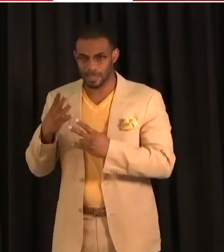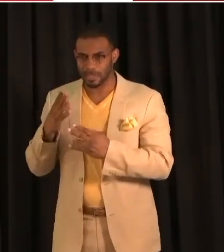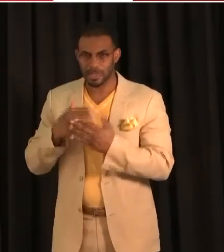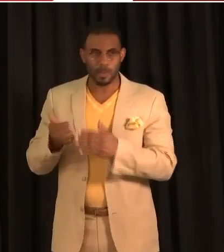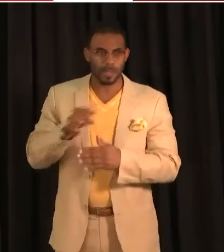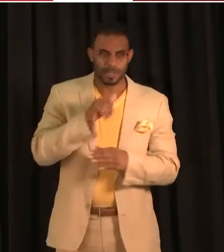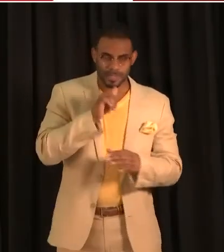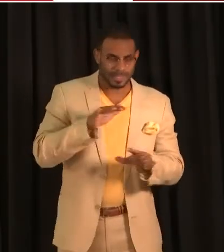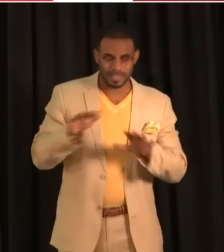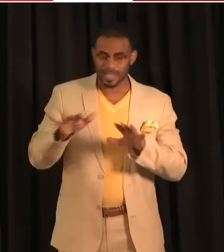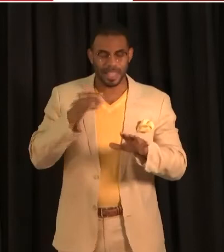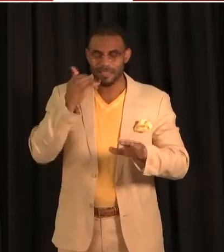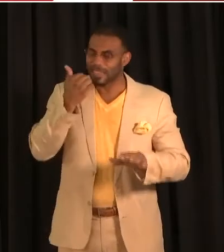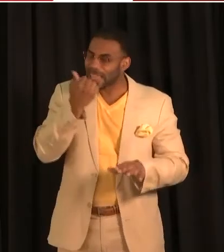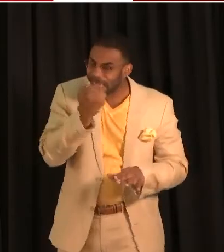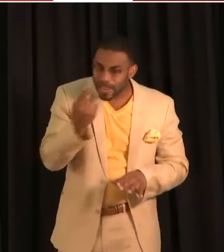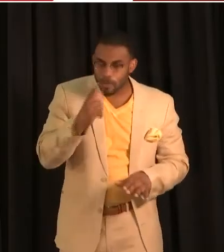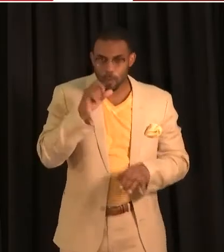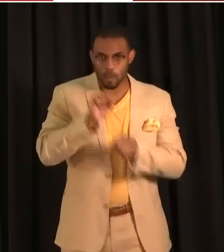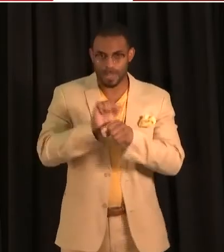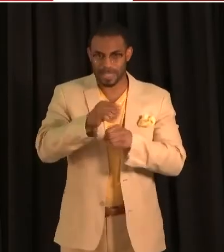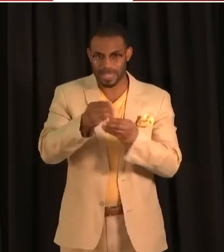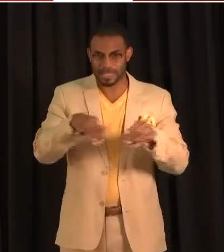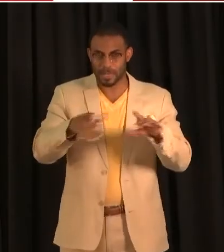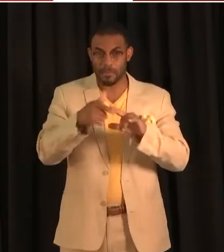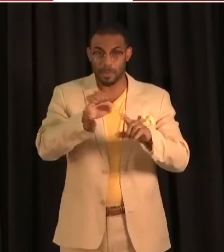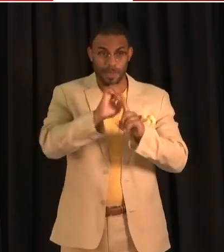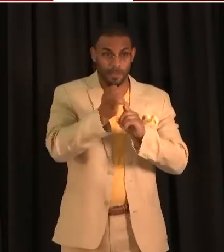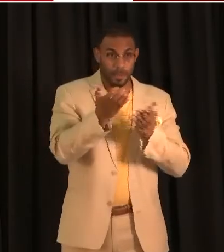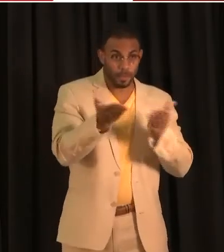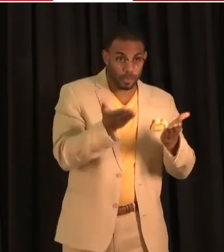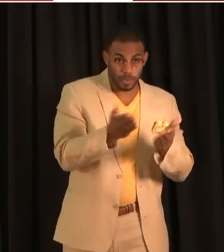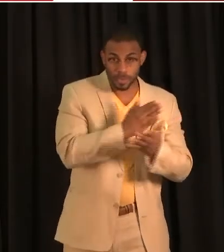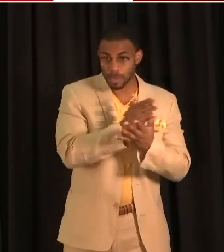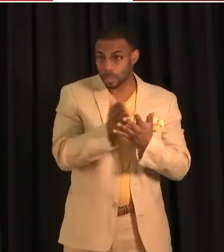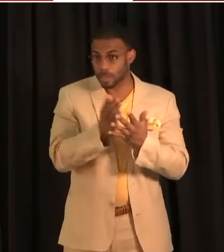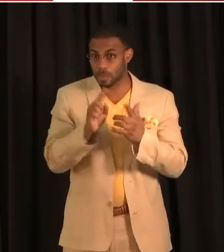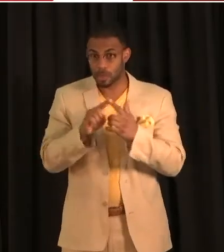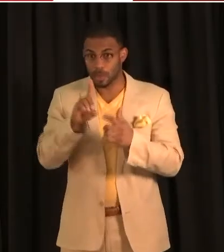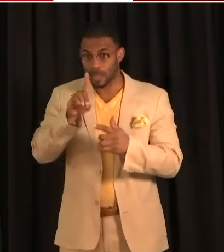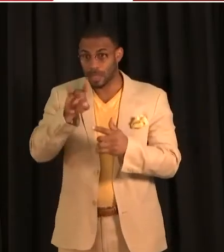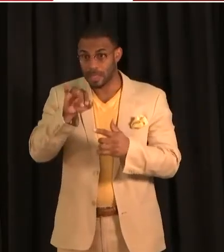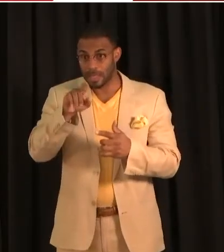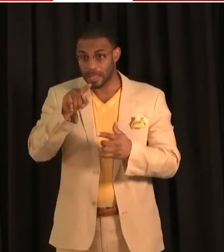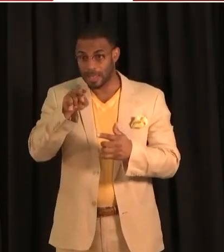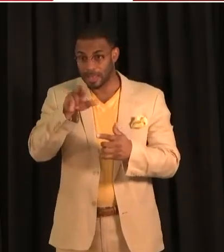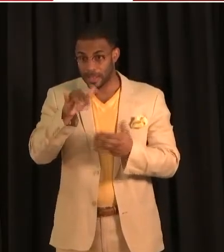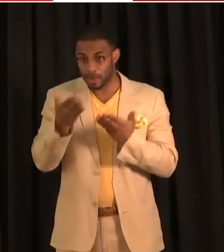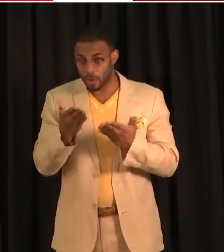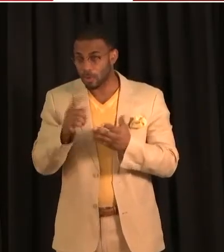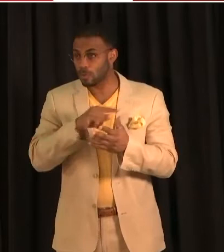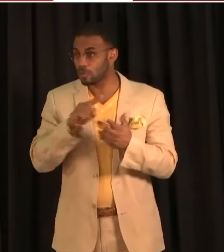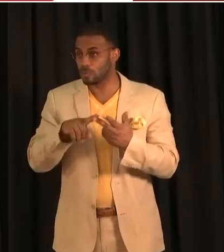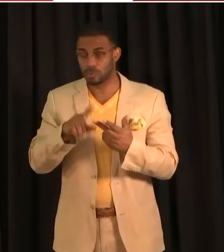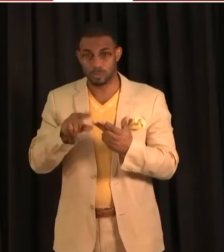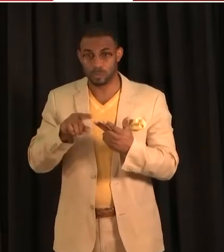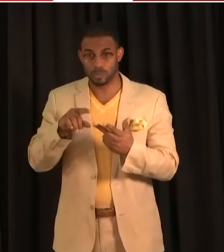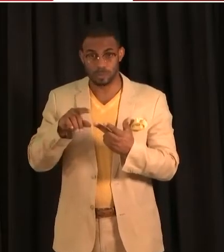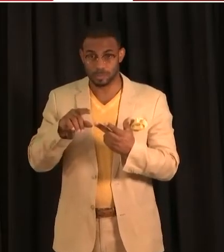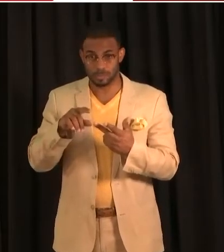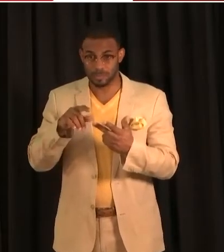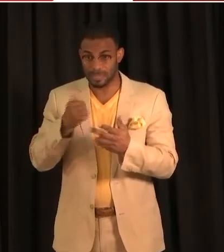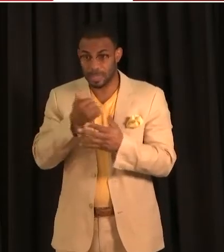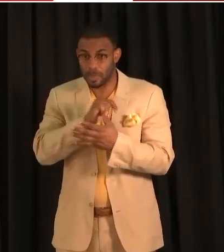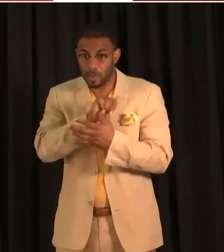but someone else doesn't. It's anyone who works in that setting, from environmental services to dietary services to the